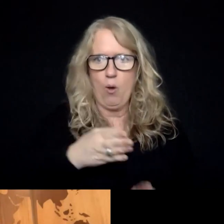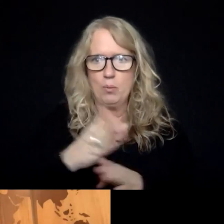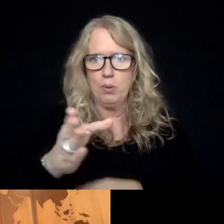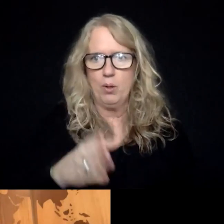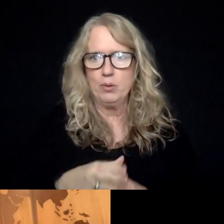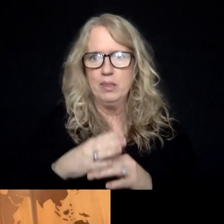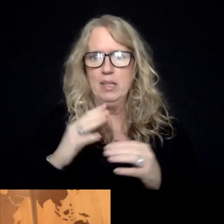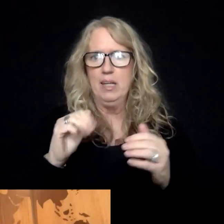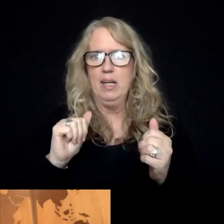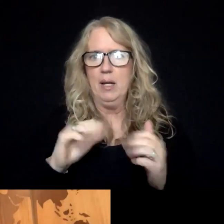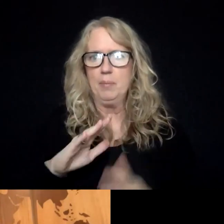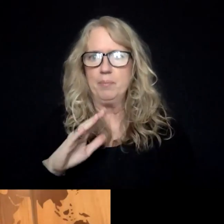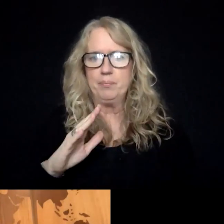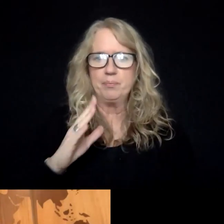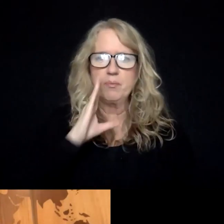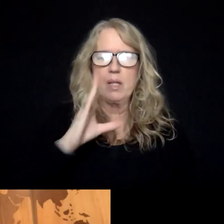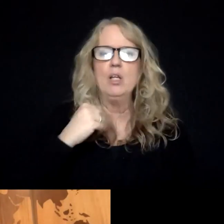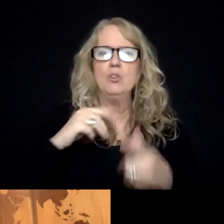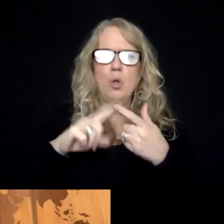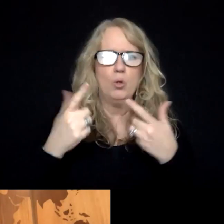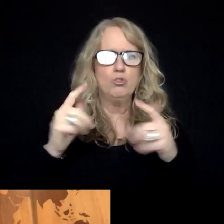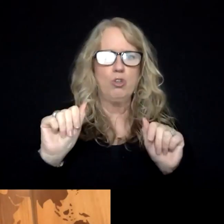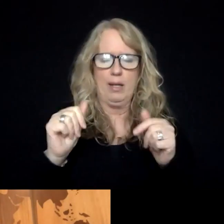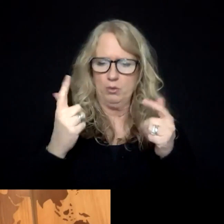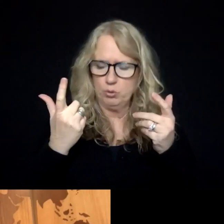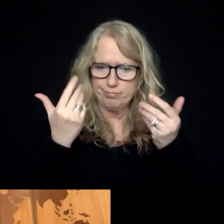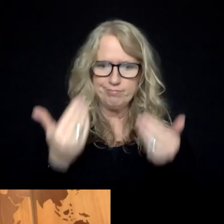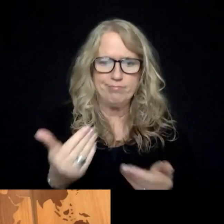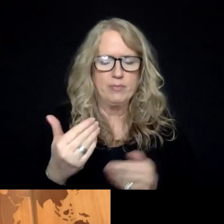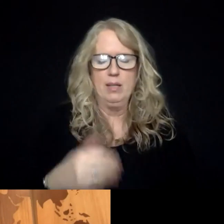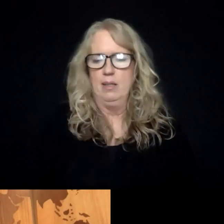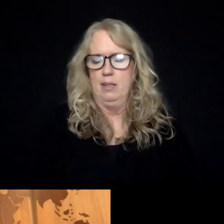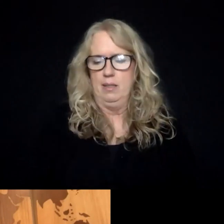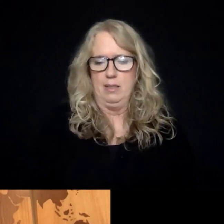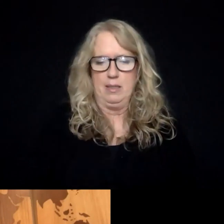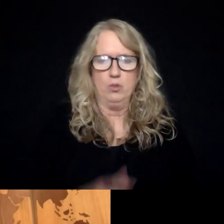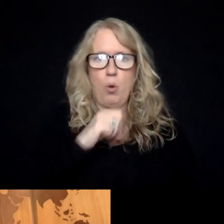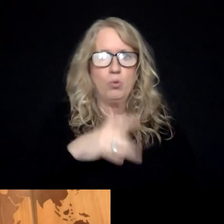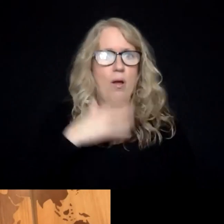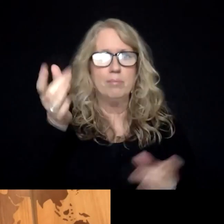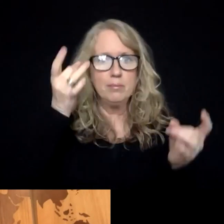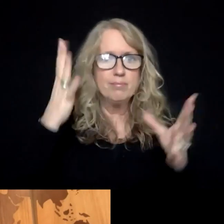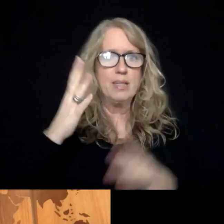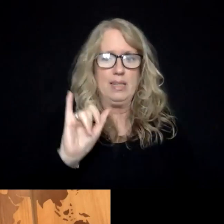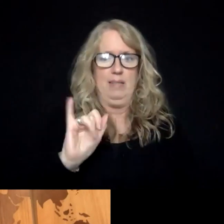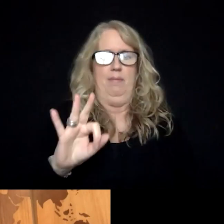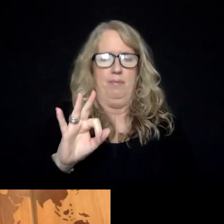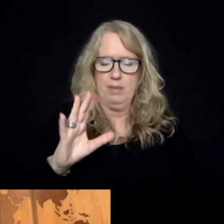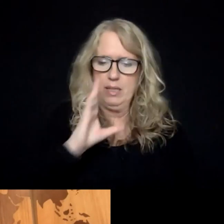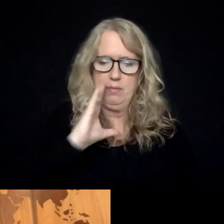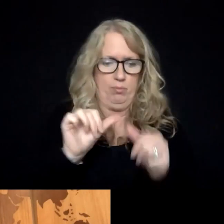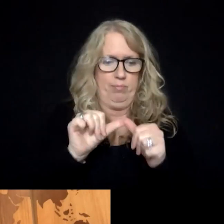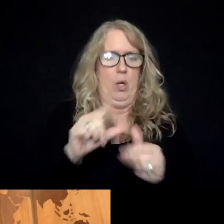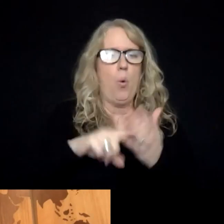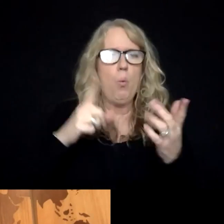So it takes some work to push outside it. So don't be horrified if you would much rather just stick with what you